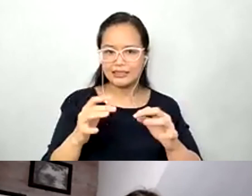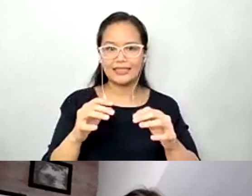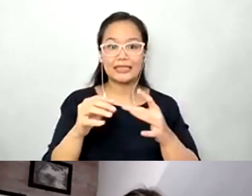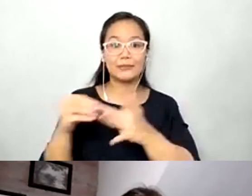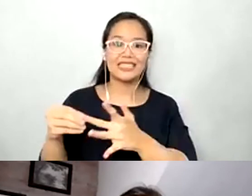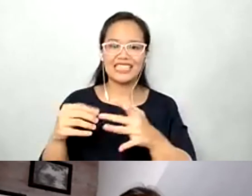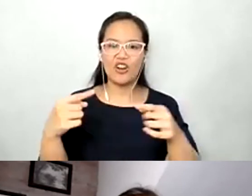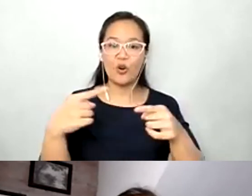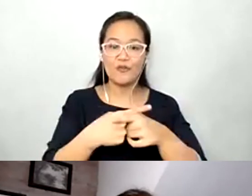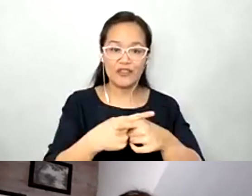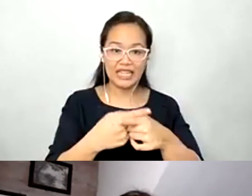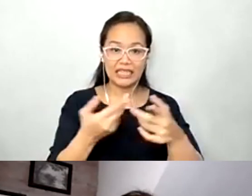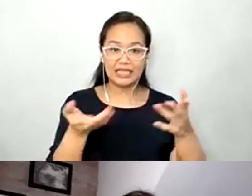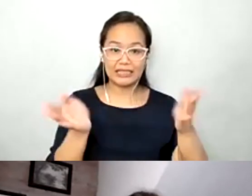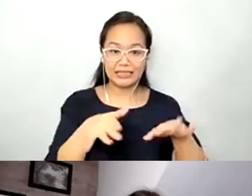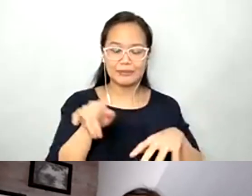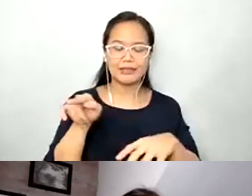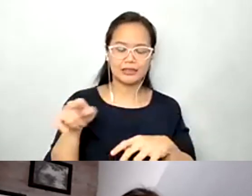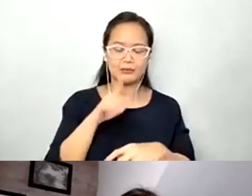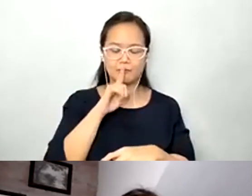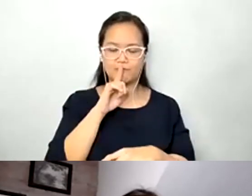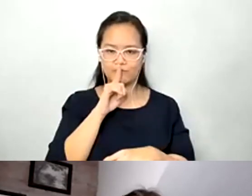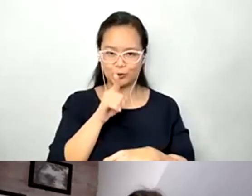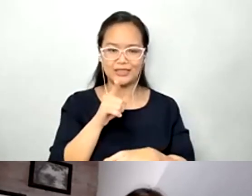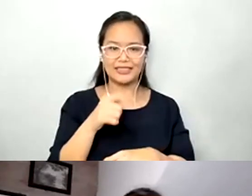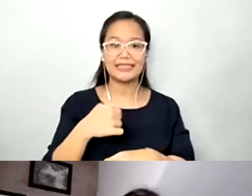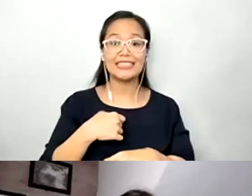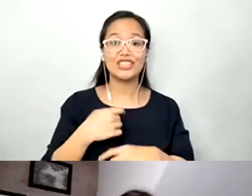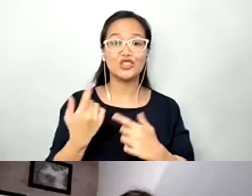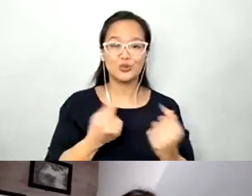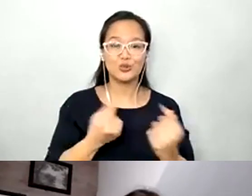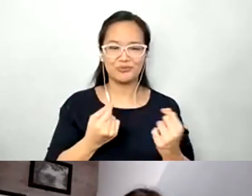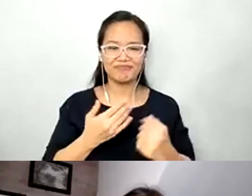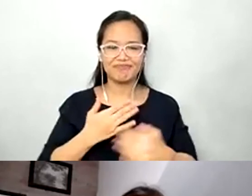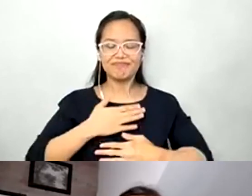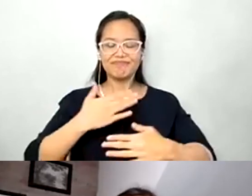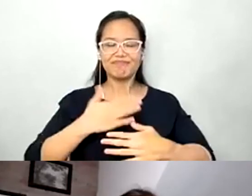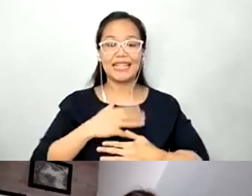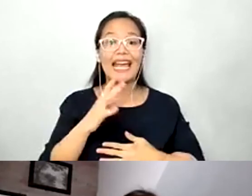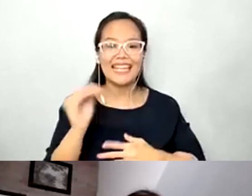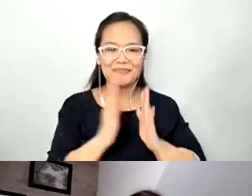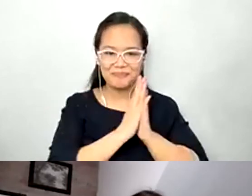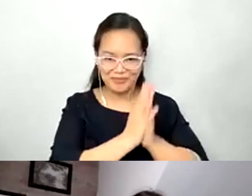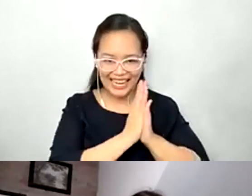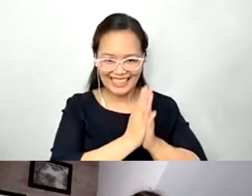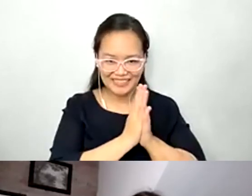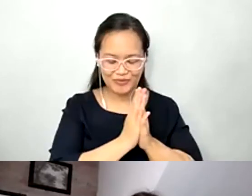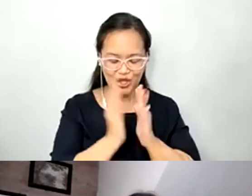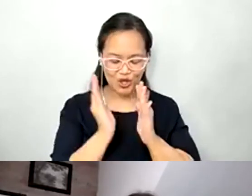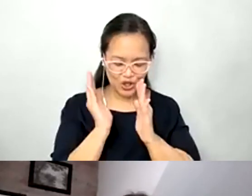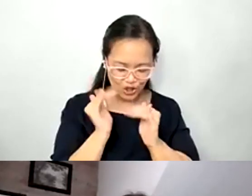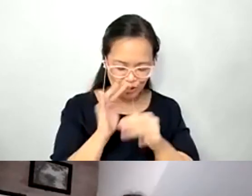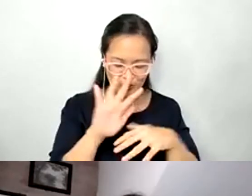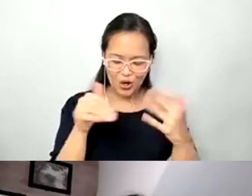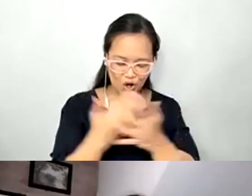conflict-ridden situations. I really practice deep breathing. I also pray. So I pray that everything turns